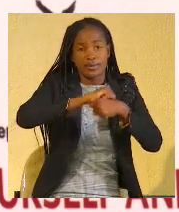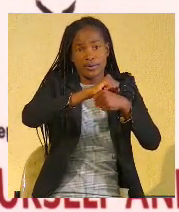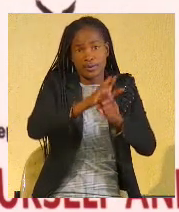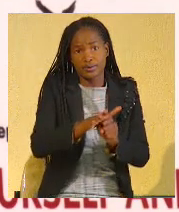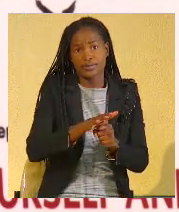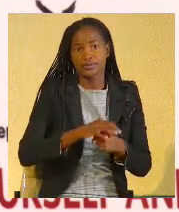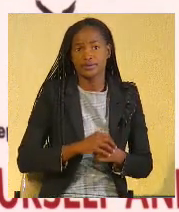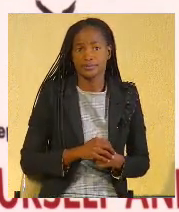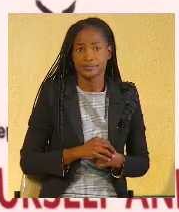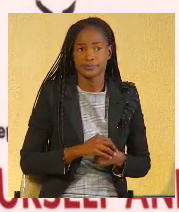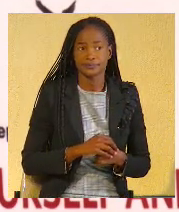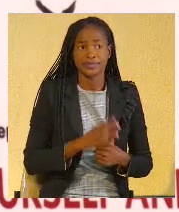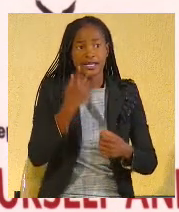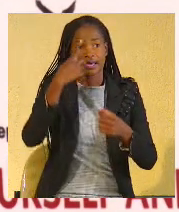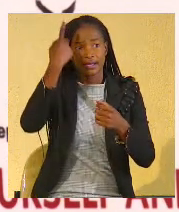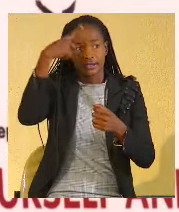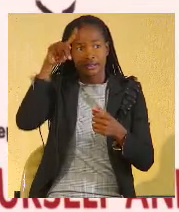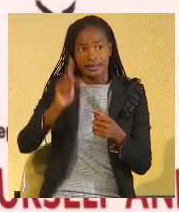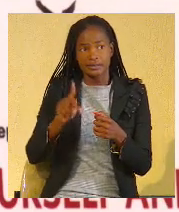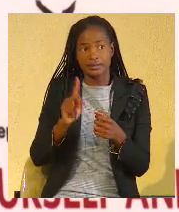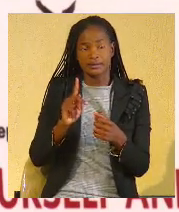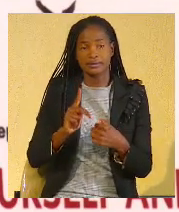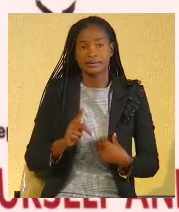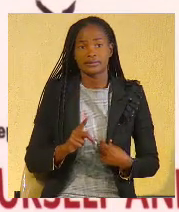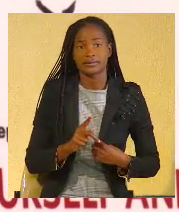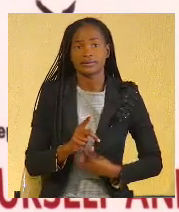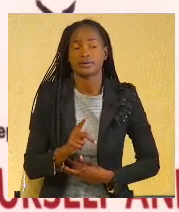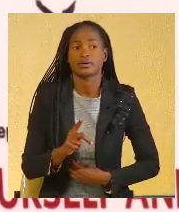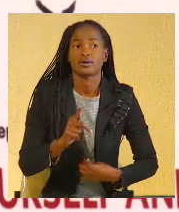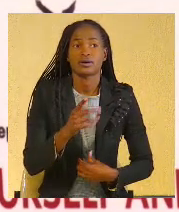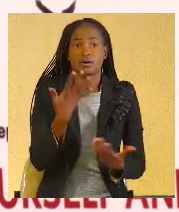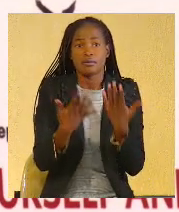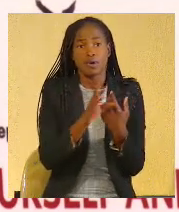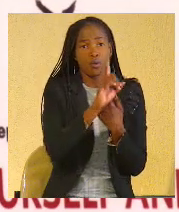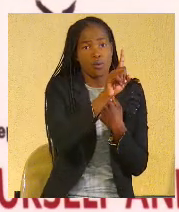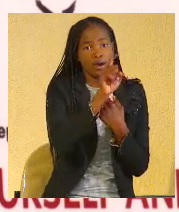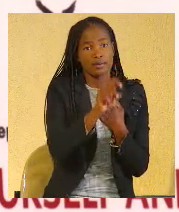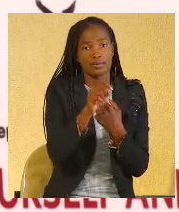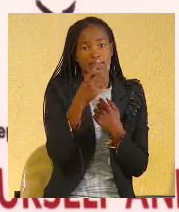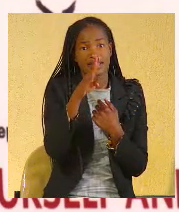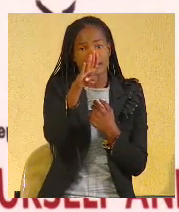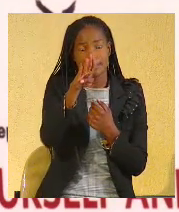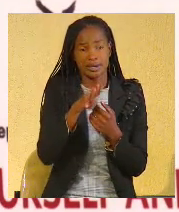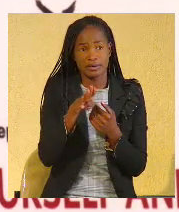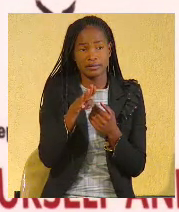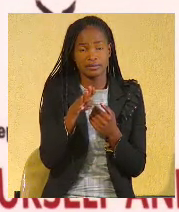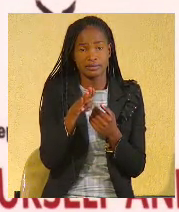And in addition, a total of 1.3 billion has been